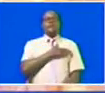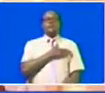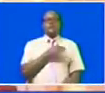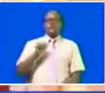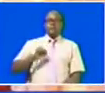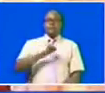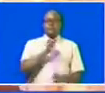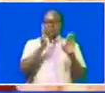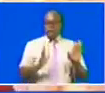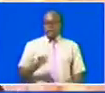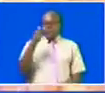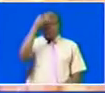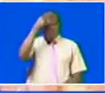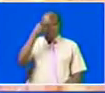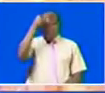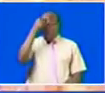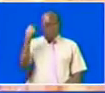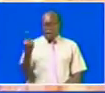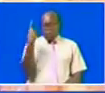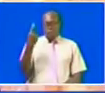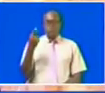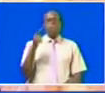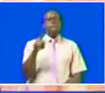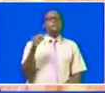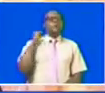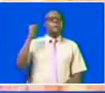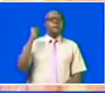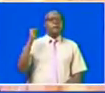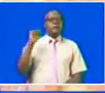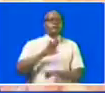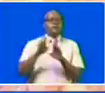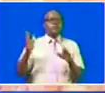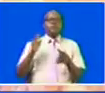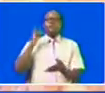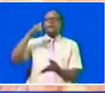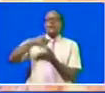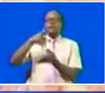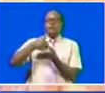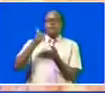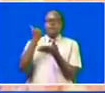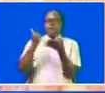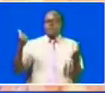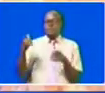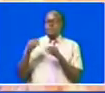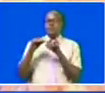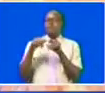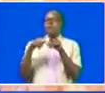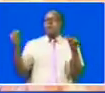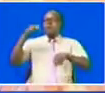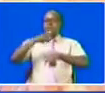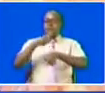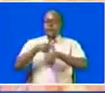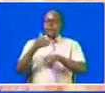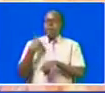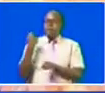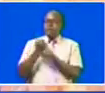Wetangula is purely and only playing politics. He has not been in the headlines or in the news for a very long time. He wants